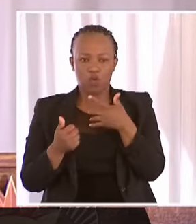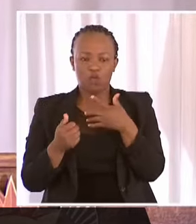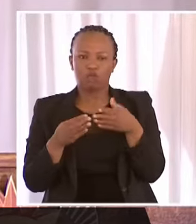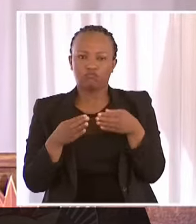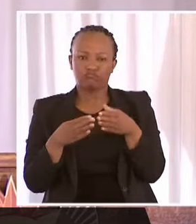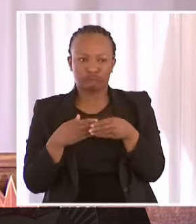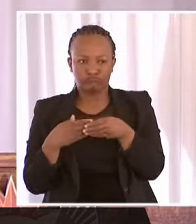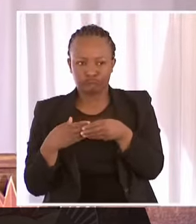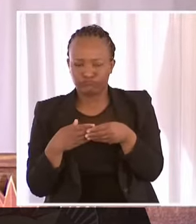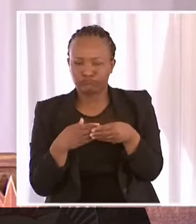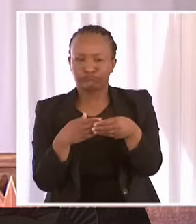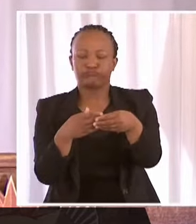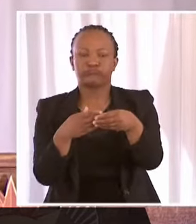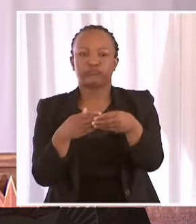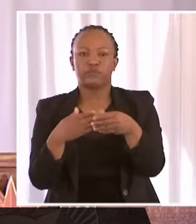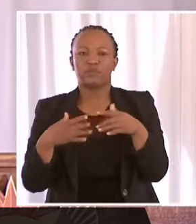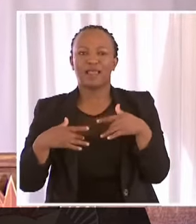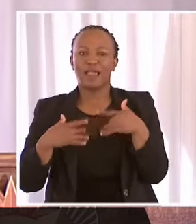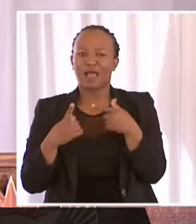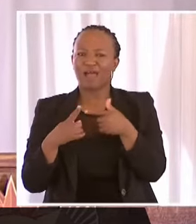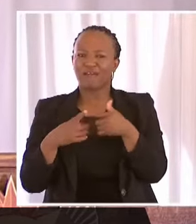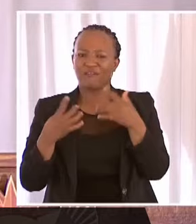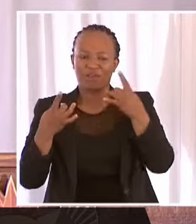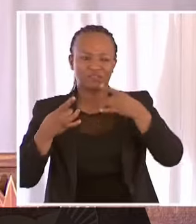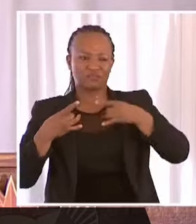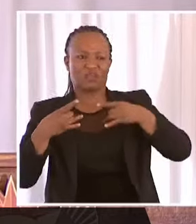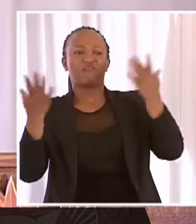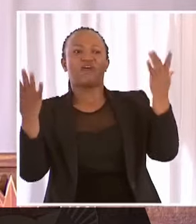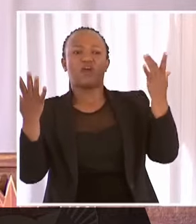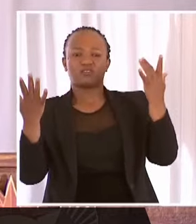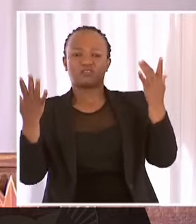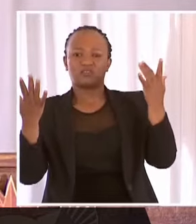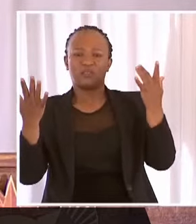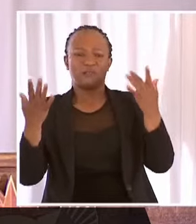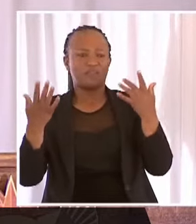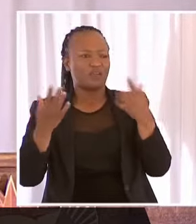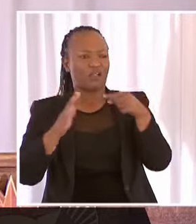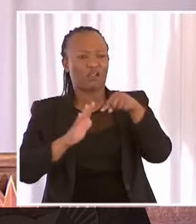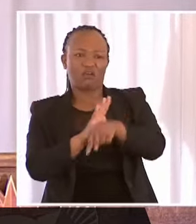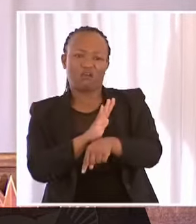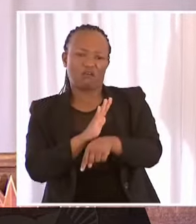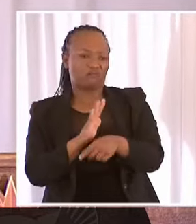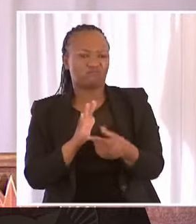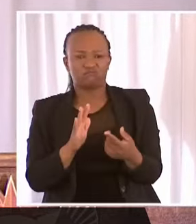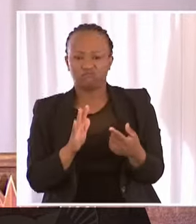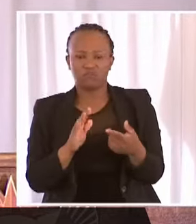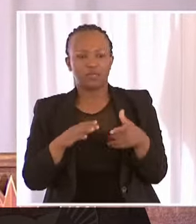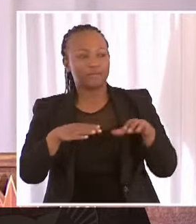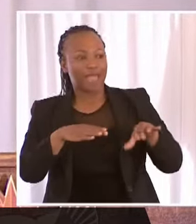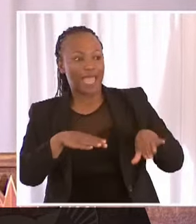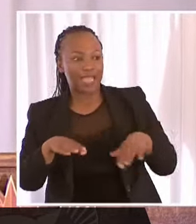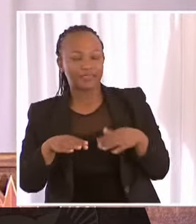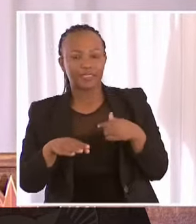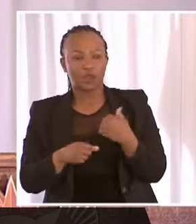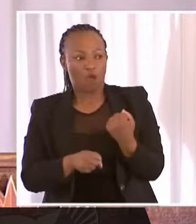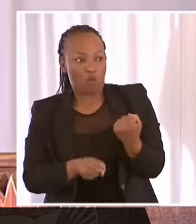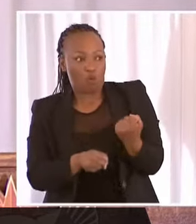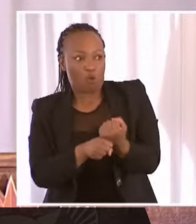his sacrifices not be in vain. May our actions honor his